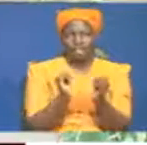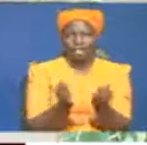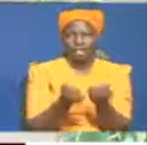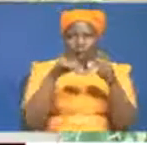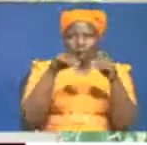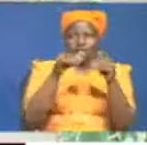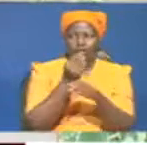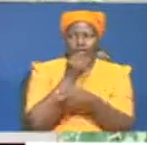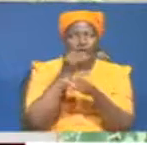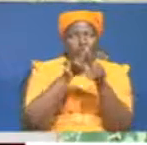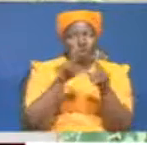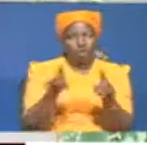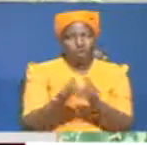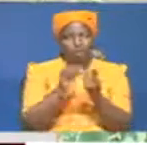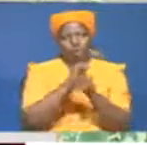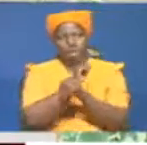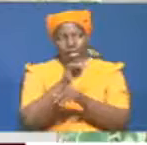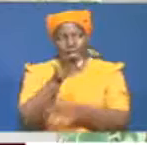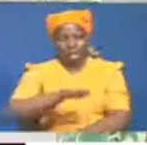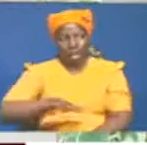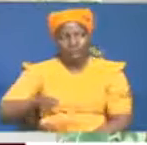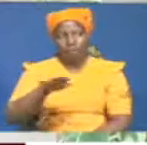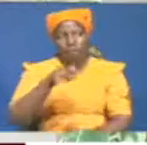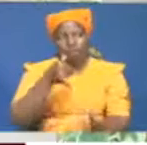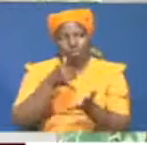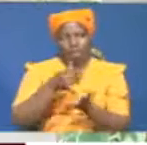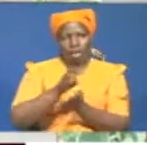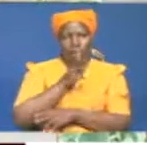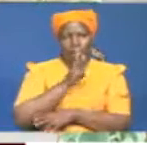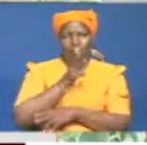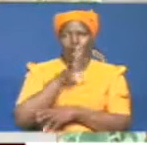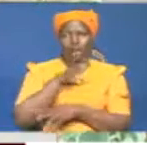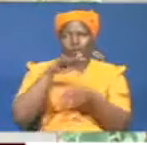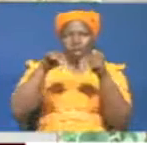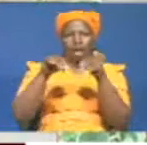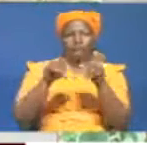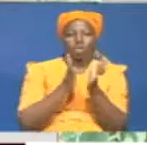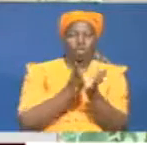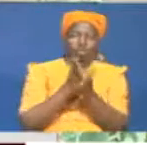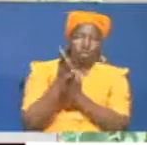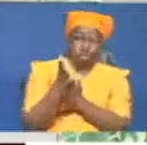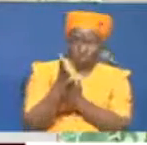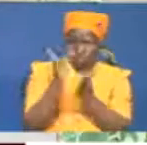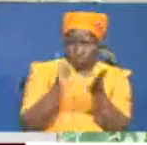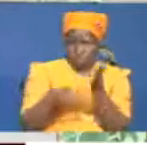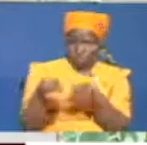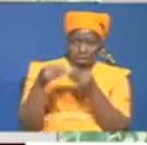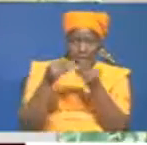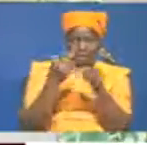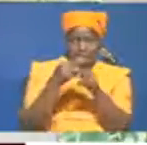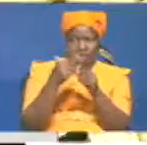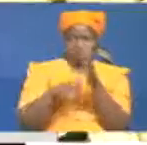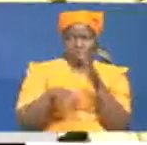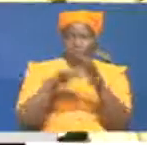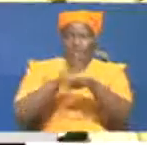food, and also we protect our environment, including water and soil, through what we call good